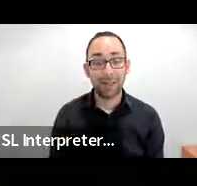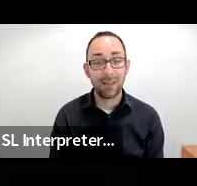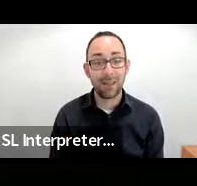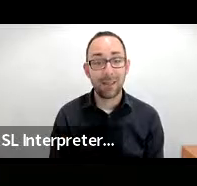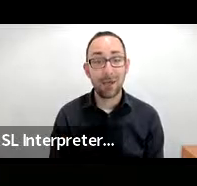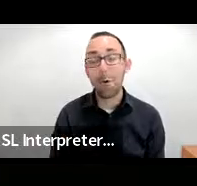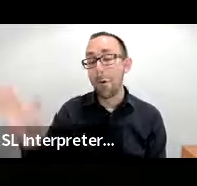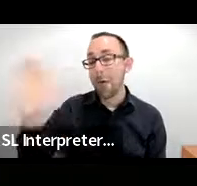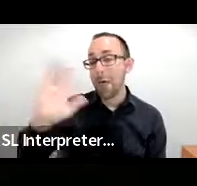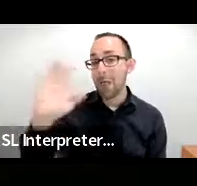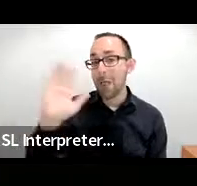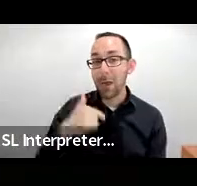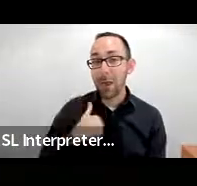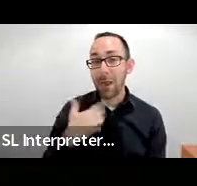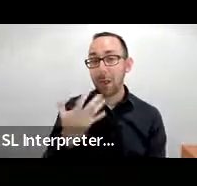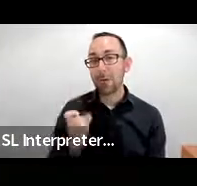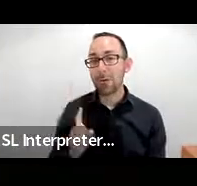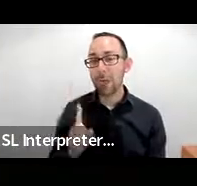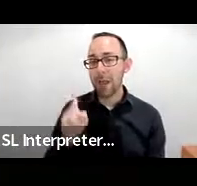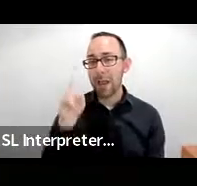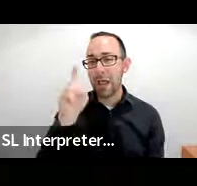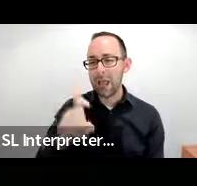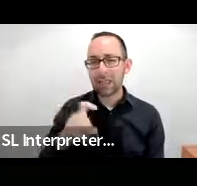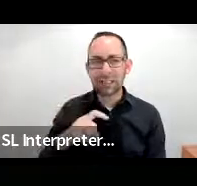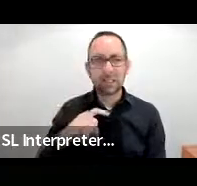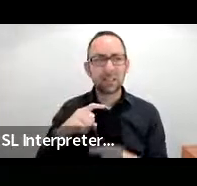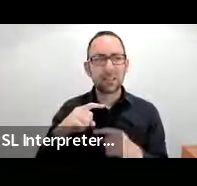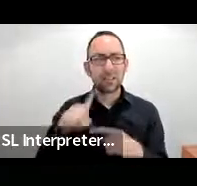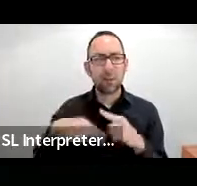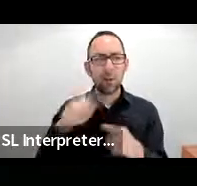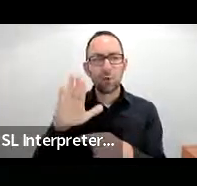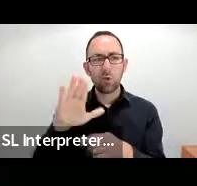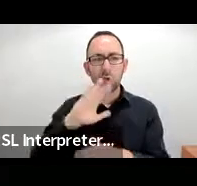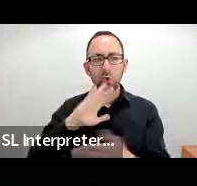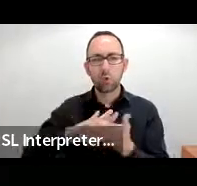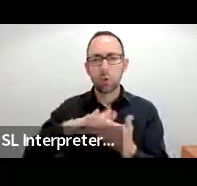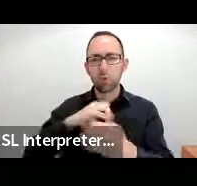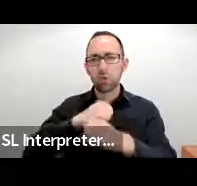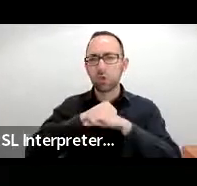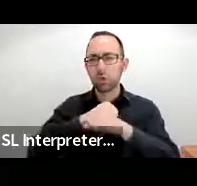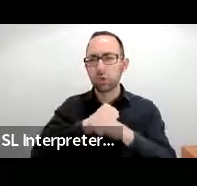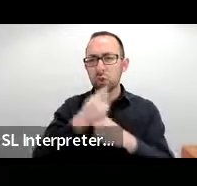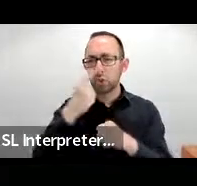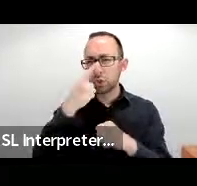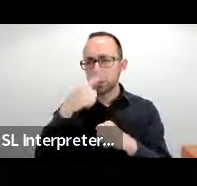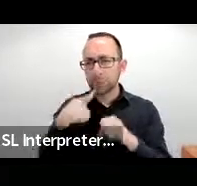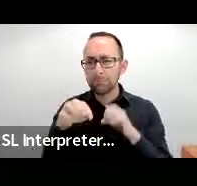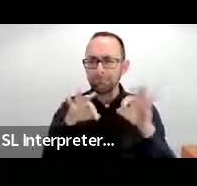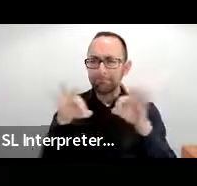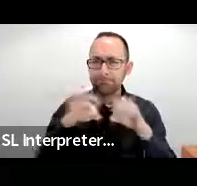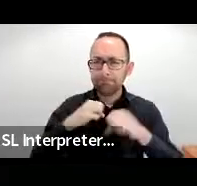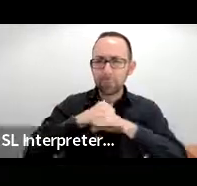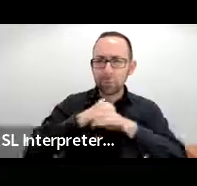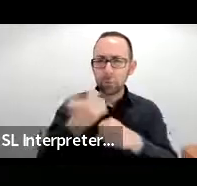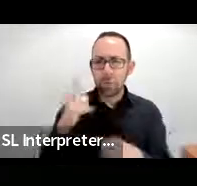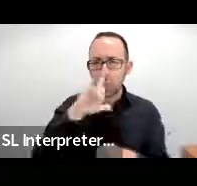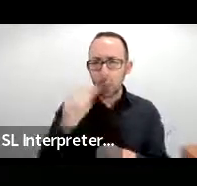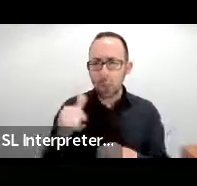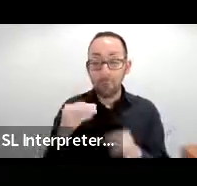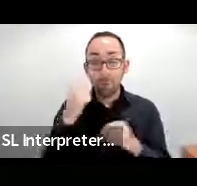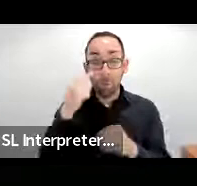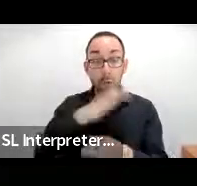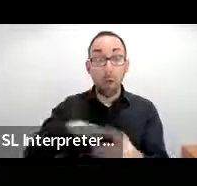Hi there. I have a quick question about school security. Could you elaborate a little bit on perimeter security as well as classroom